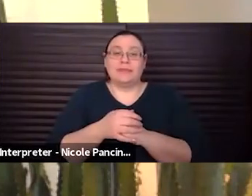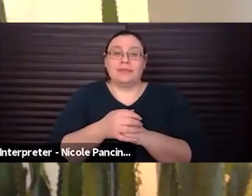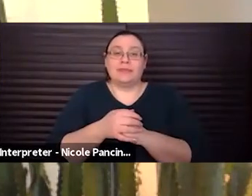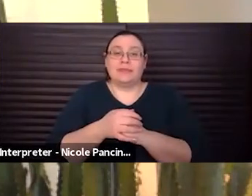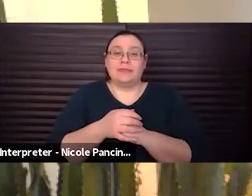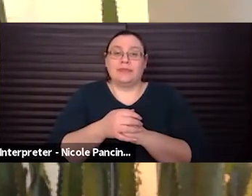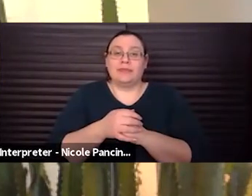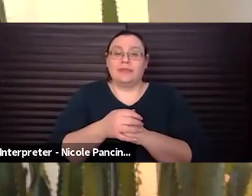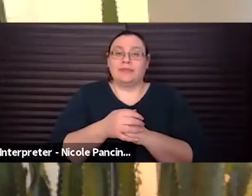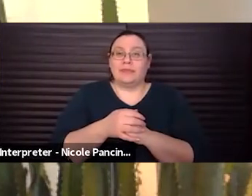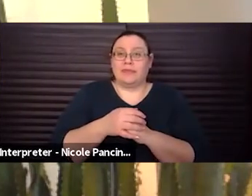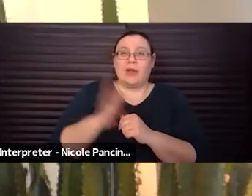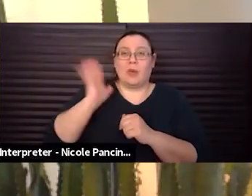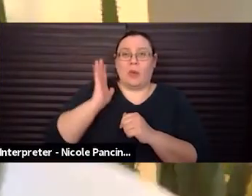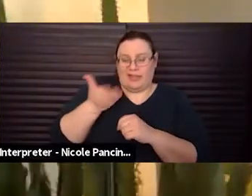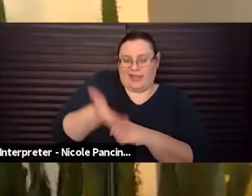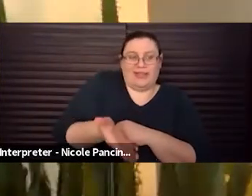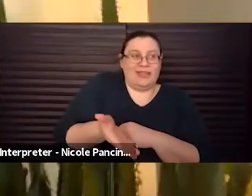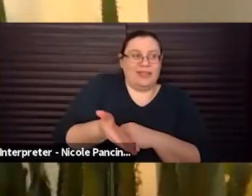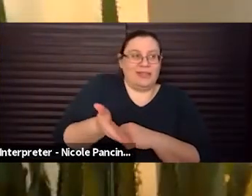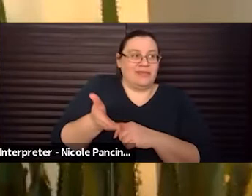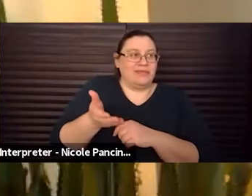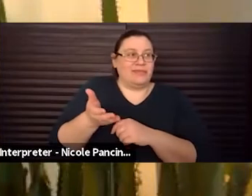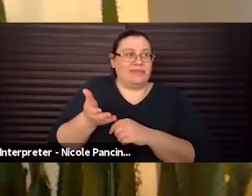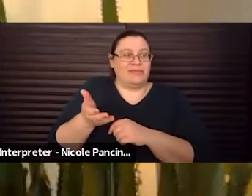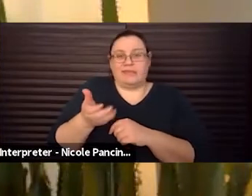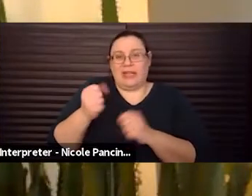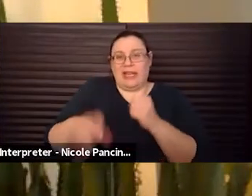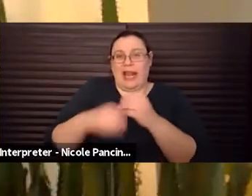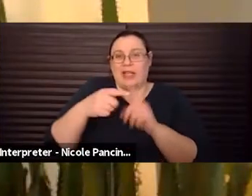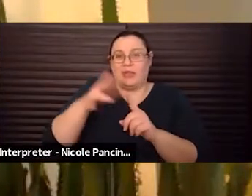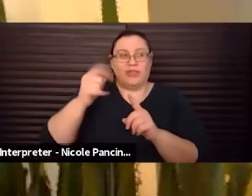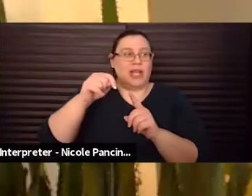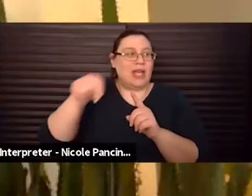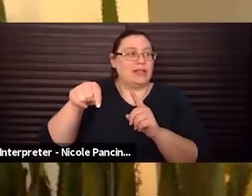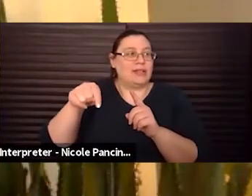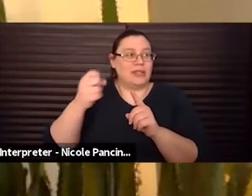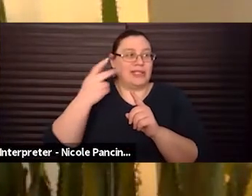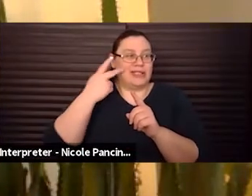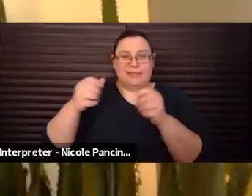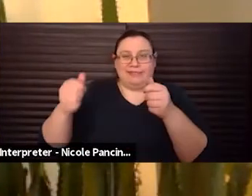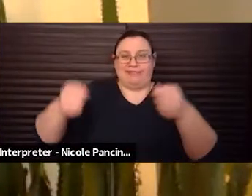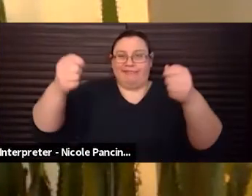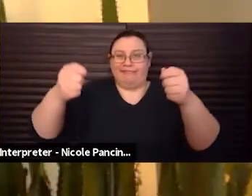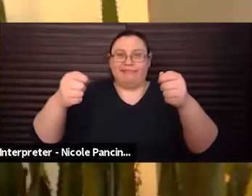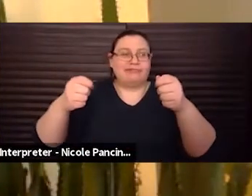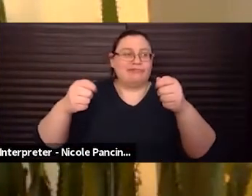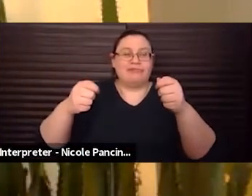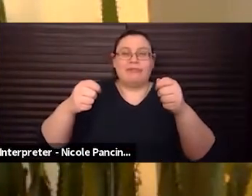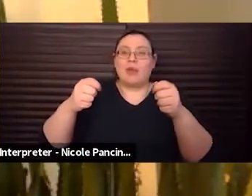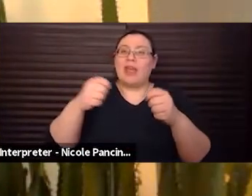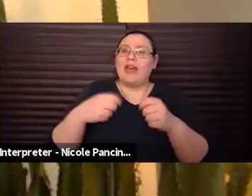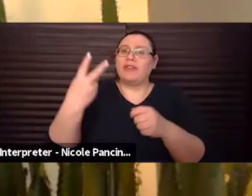I had it right in front of me. We can put it in the chat. Part of it is, I mean, we have like a two-page roadmap